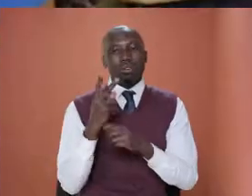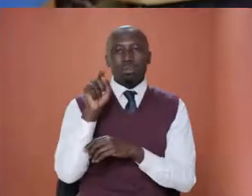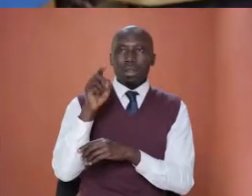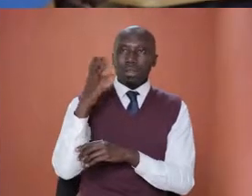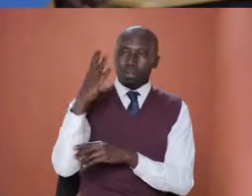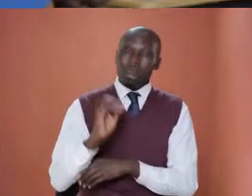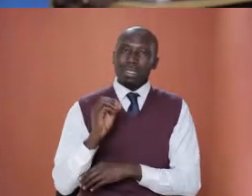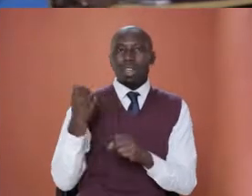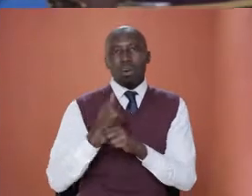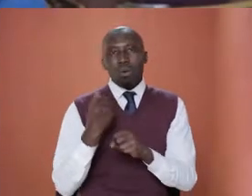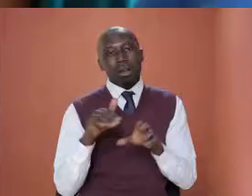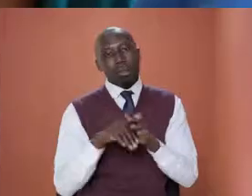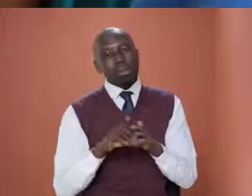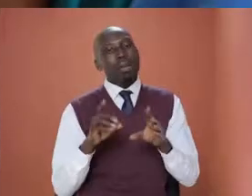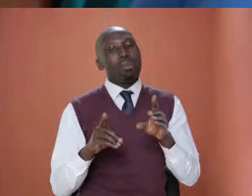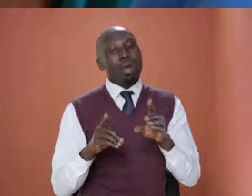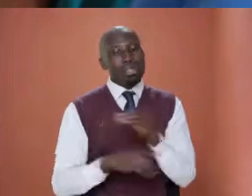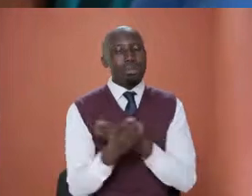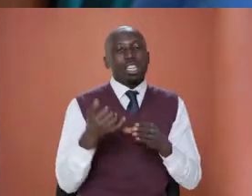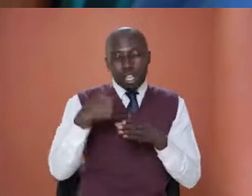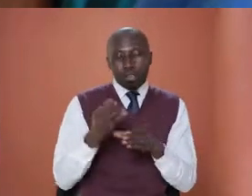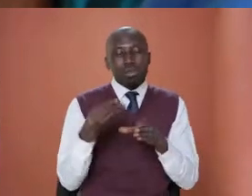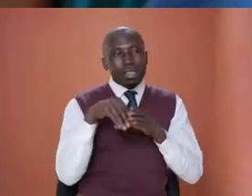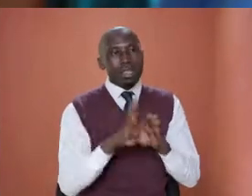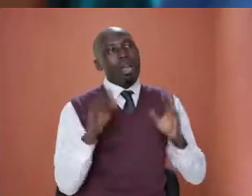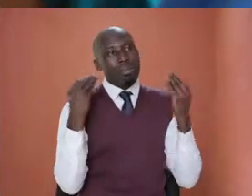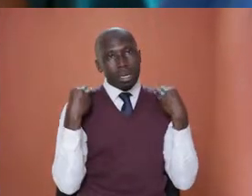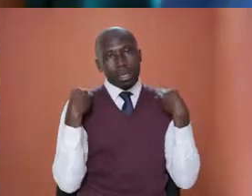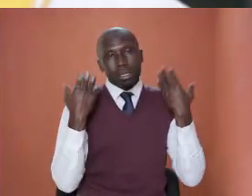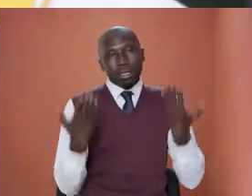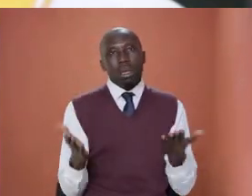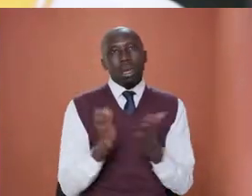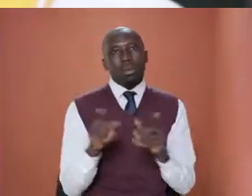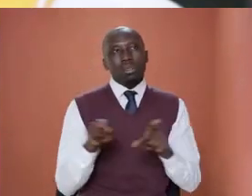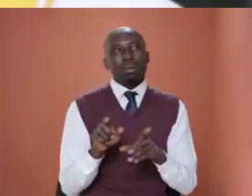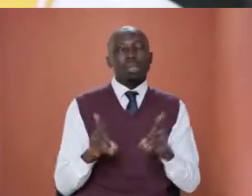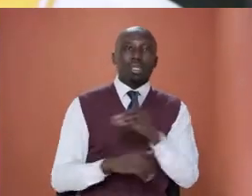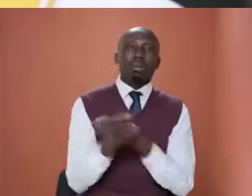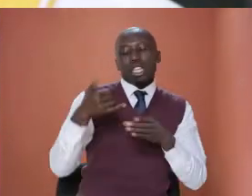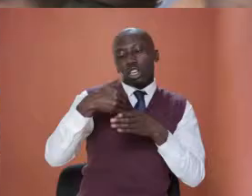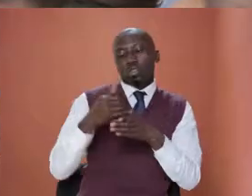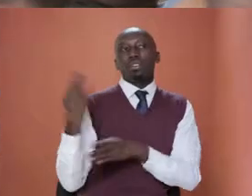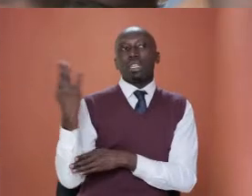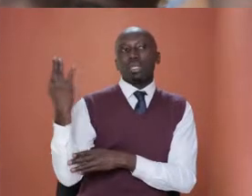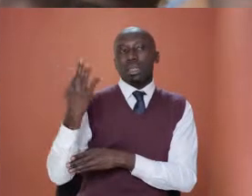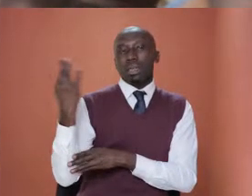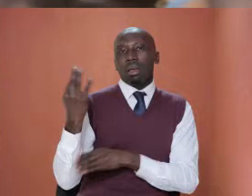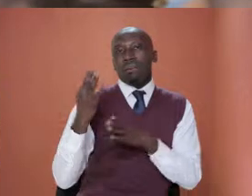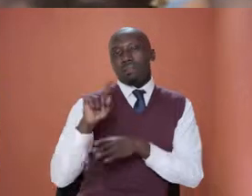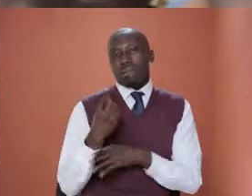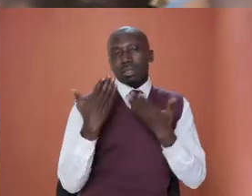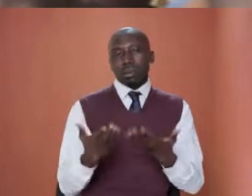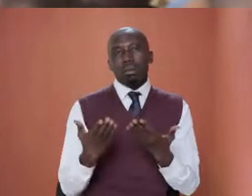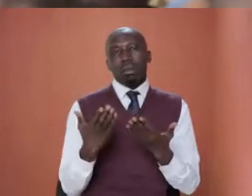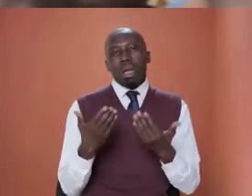Work members to become more disability inclusive in their practices. As a disability inclusion facilitator, first of